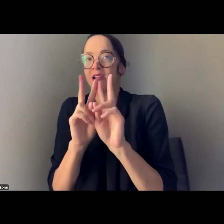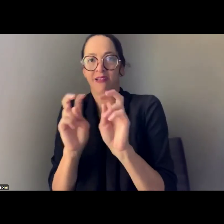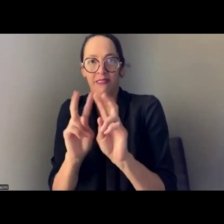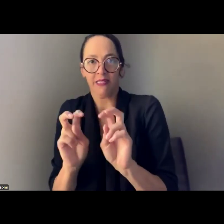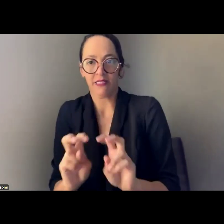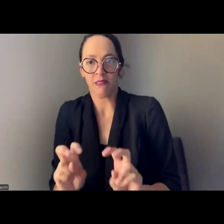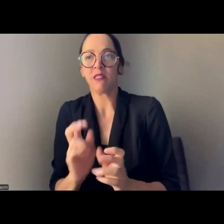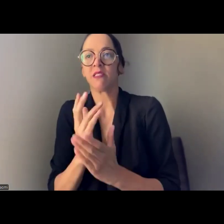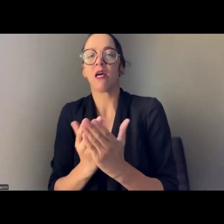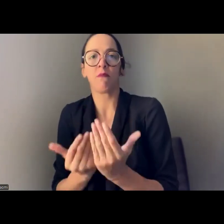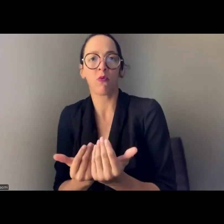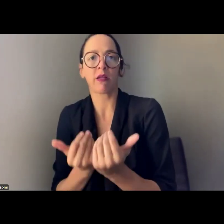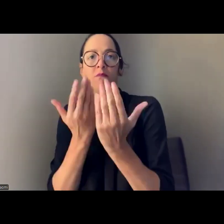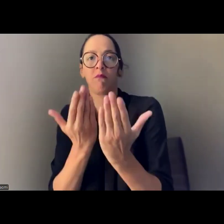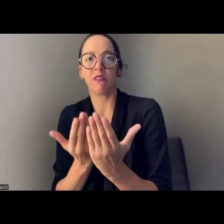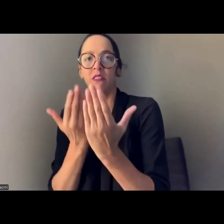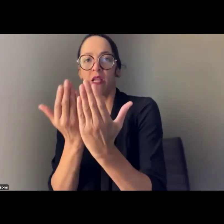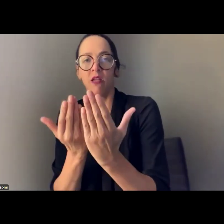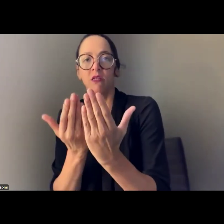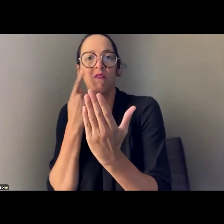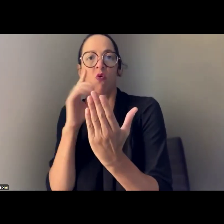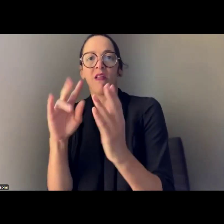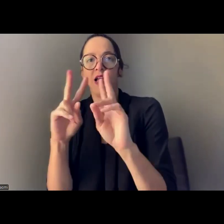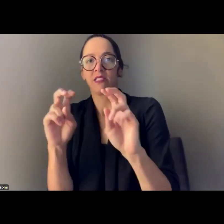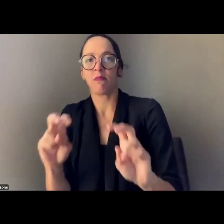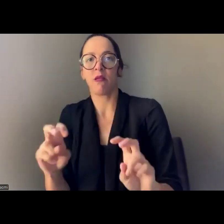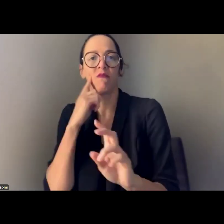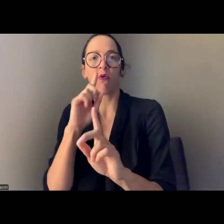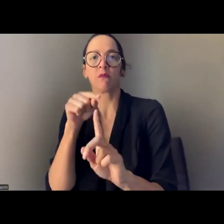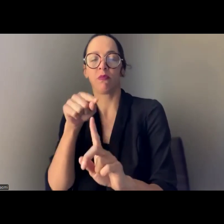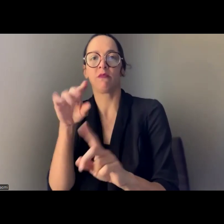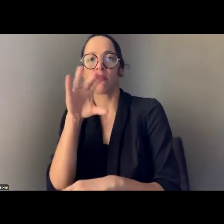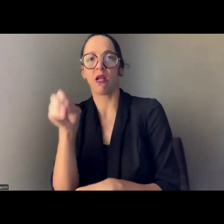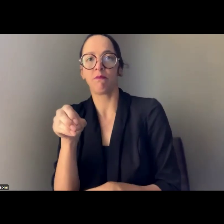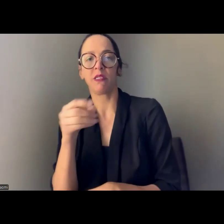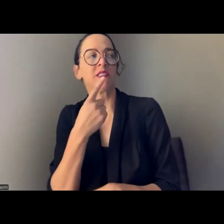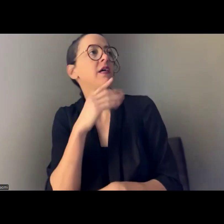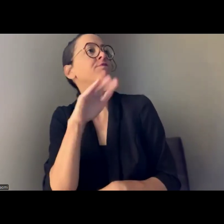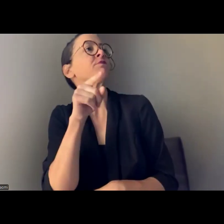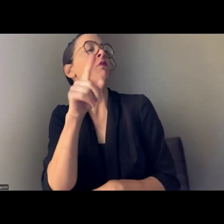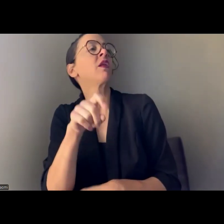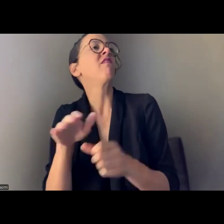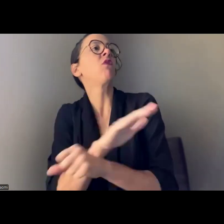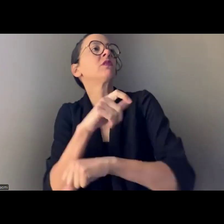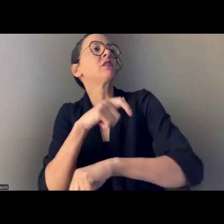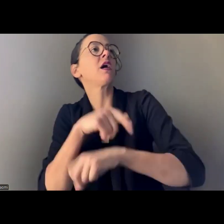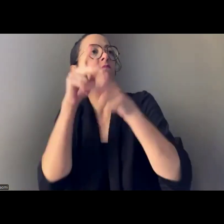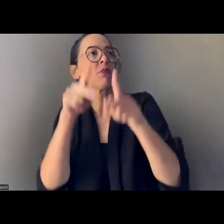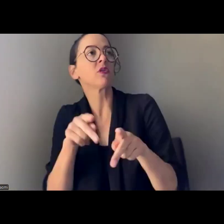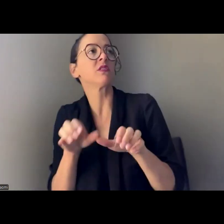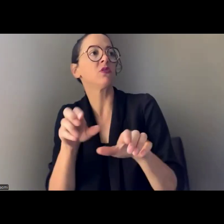this assessment that we did it for our company came back with, well, you need a full-time person to do this and a full-time person to do